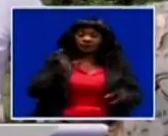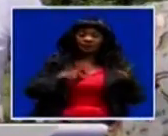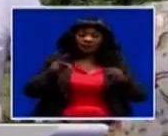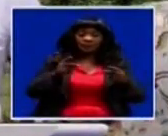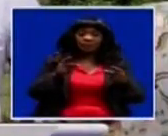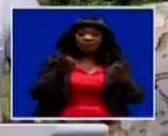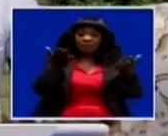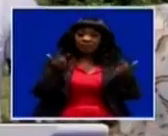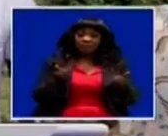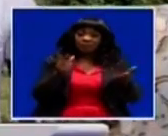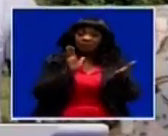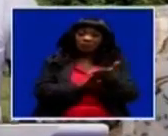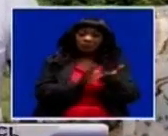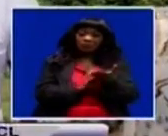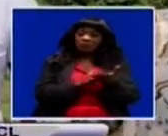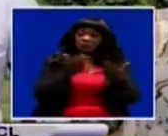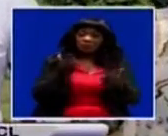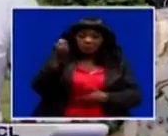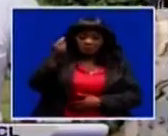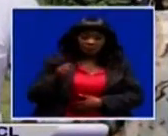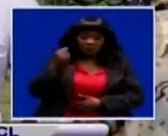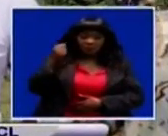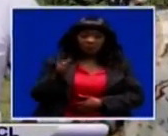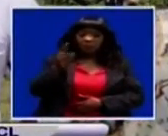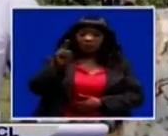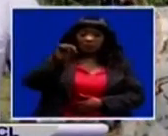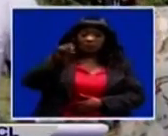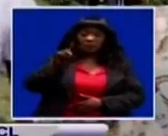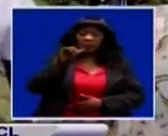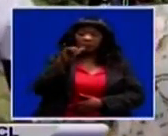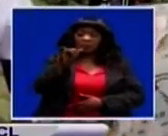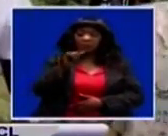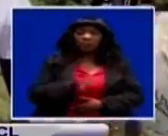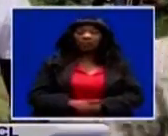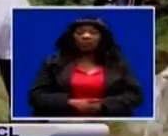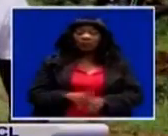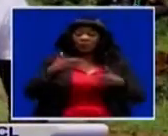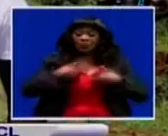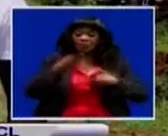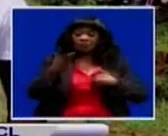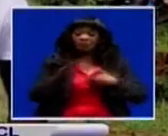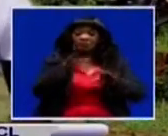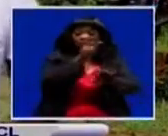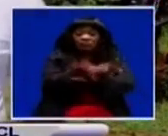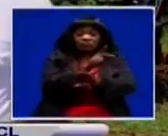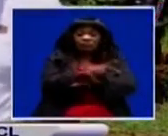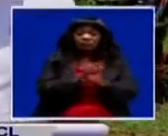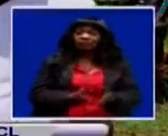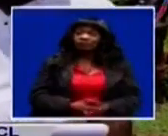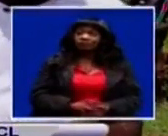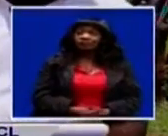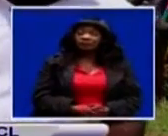commend His Majesty Gawa Undi for initiating this kind of projects where